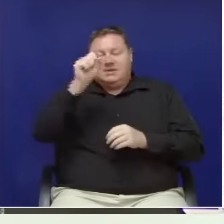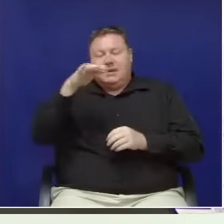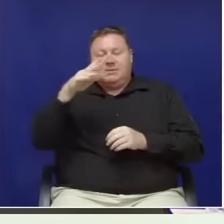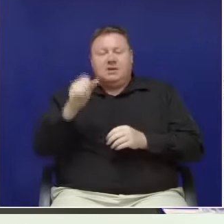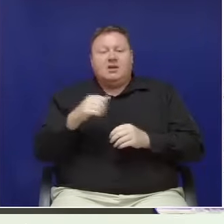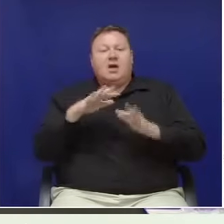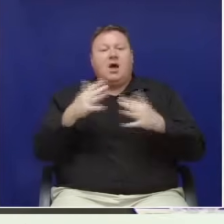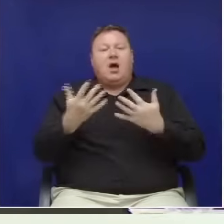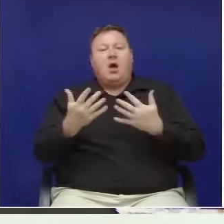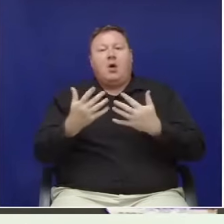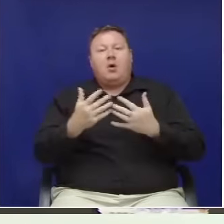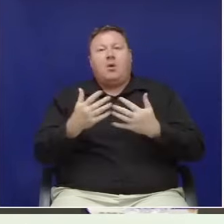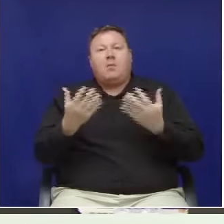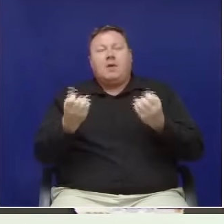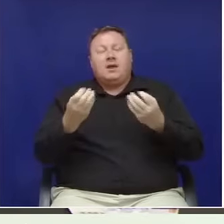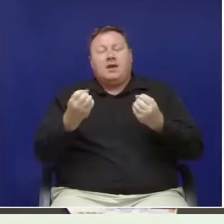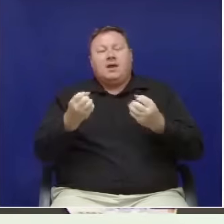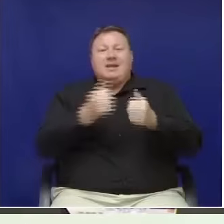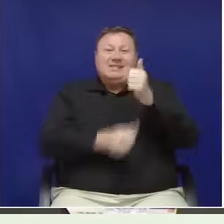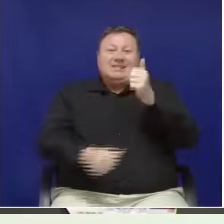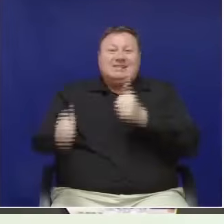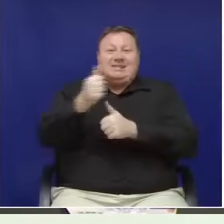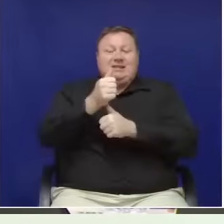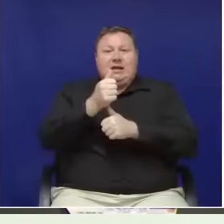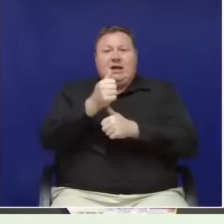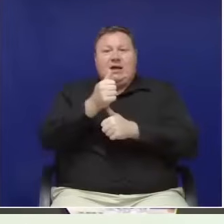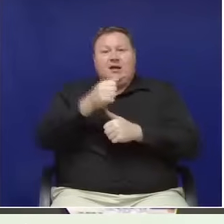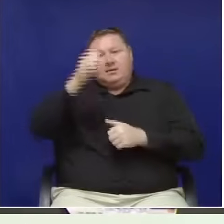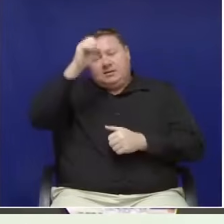SAPS divers are currently available for duty?